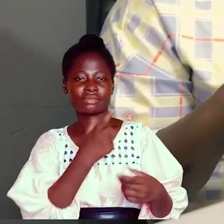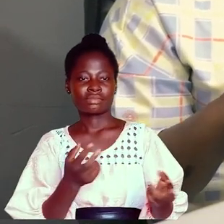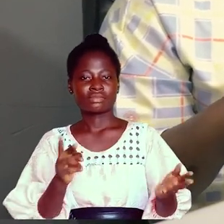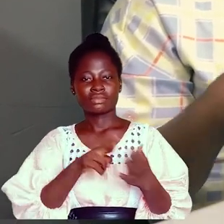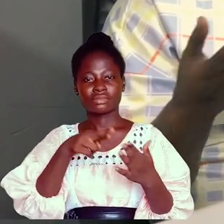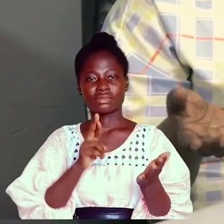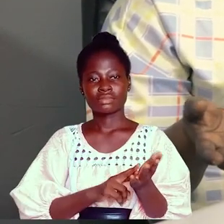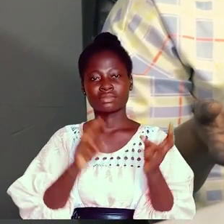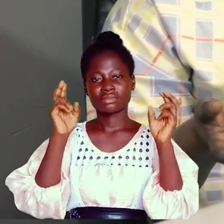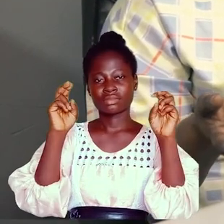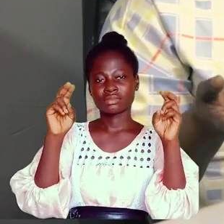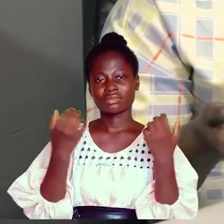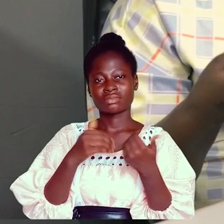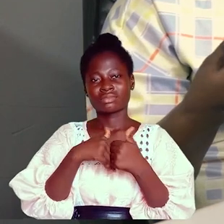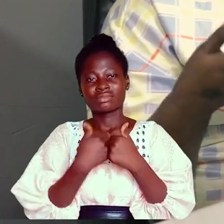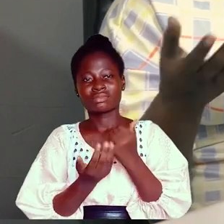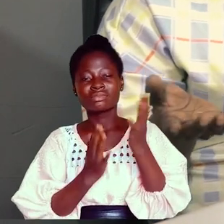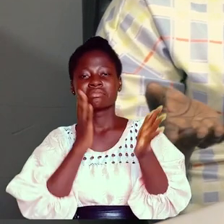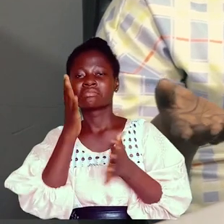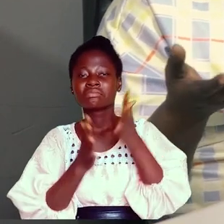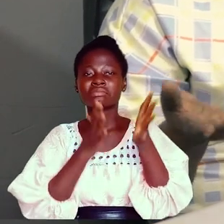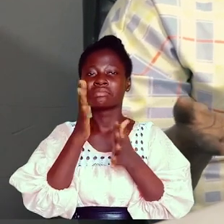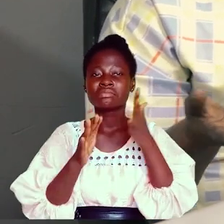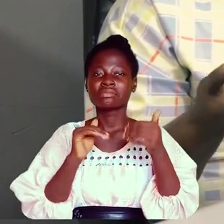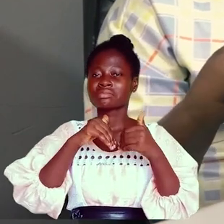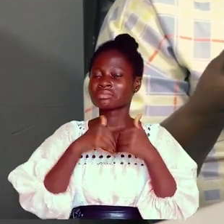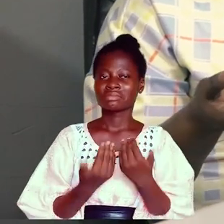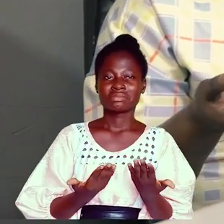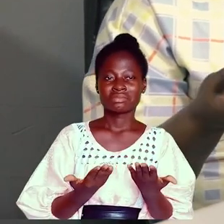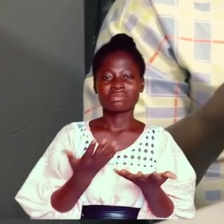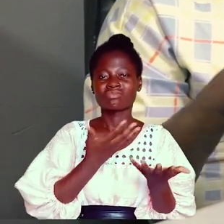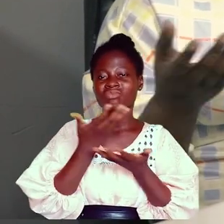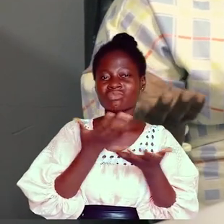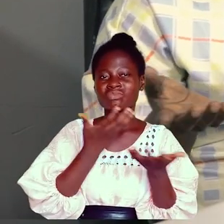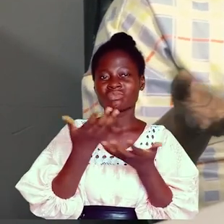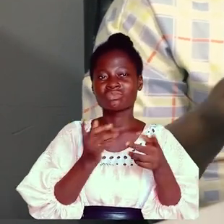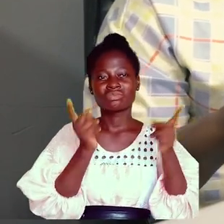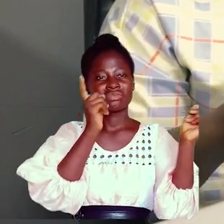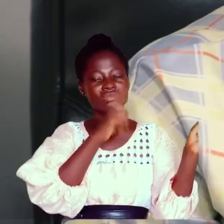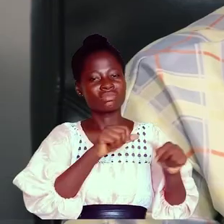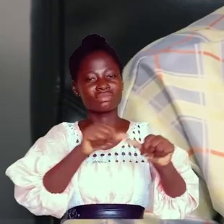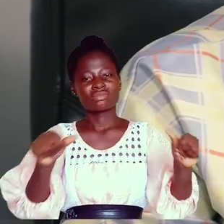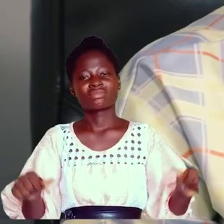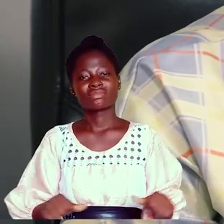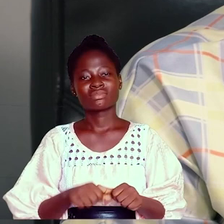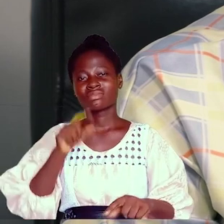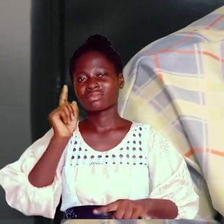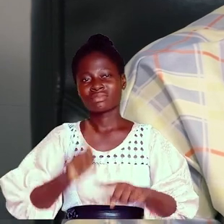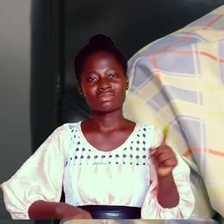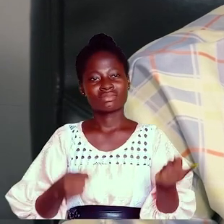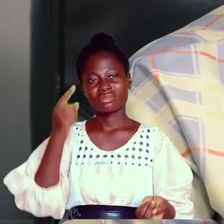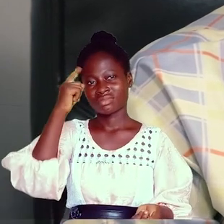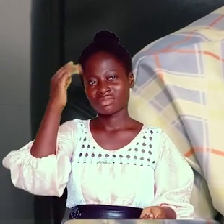then report a case, because how is he going to interact with the police or even go to strike? These are some of the